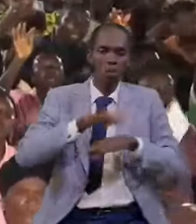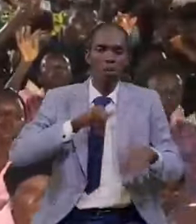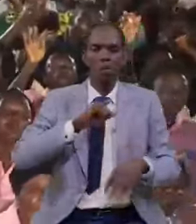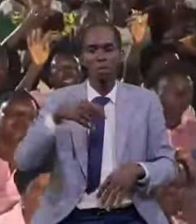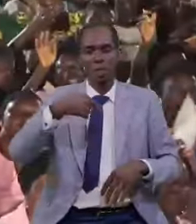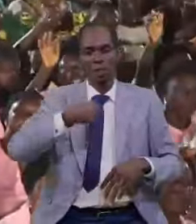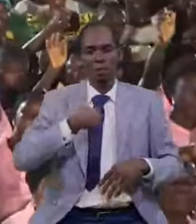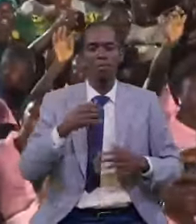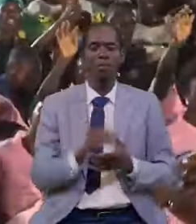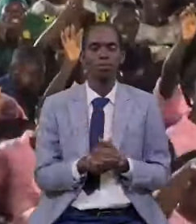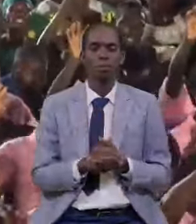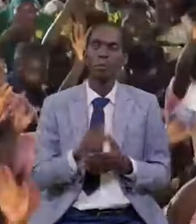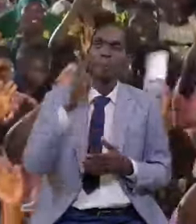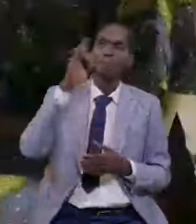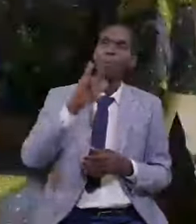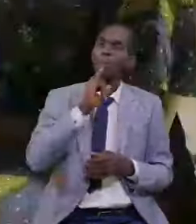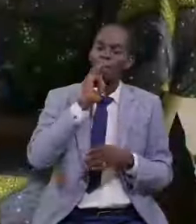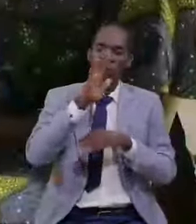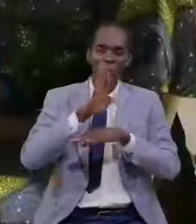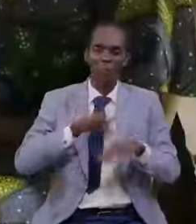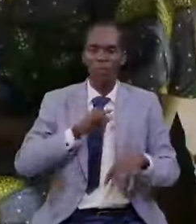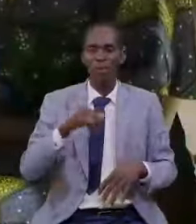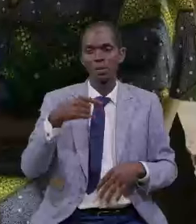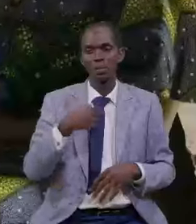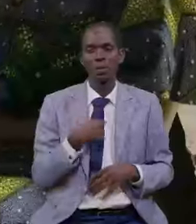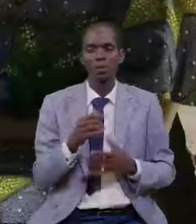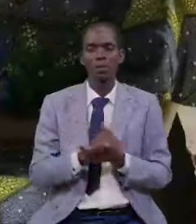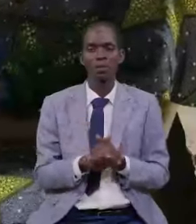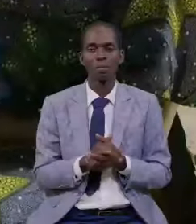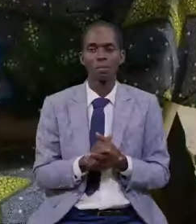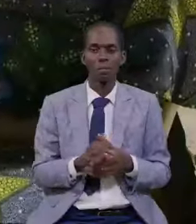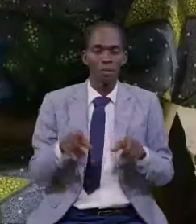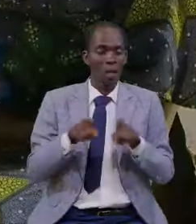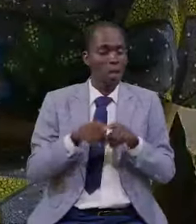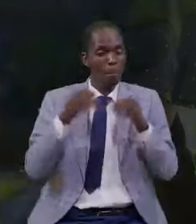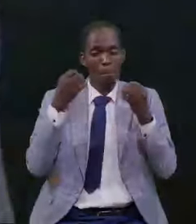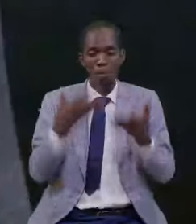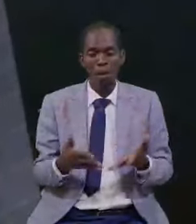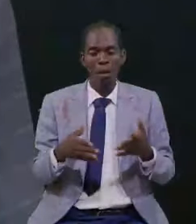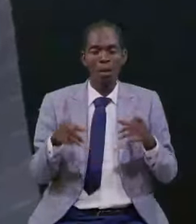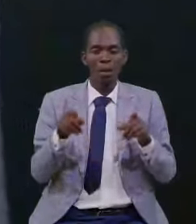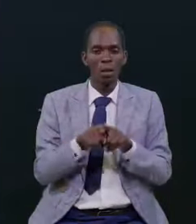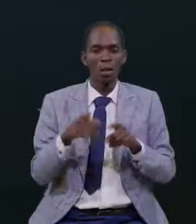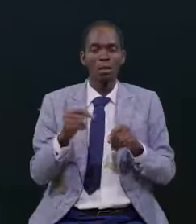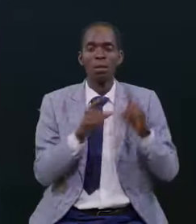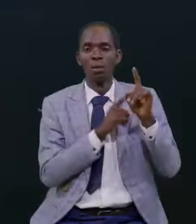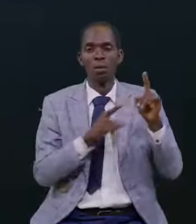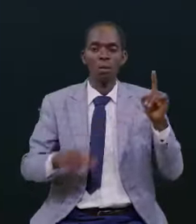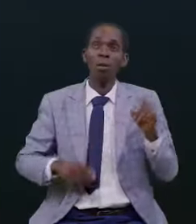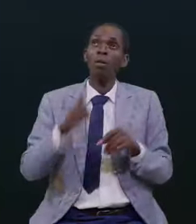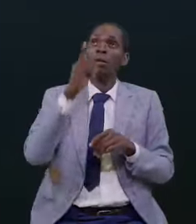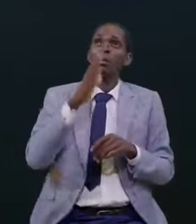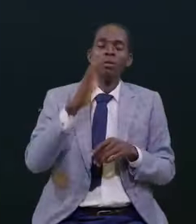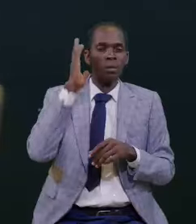He's calling me. As many as the Lord our God shall call. As you respond to that